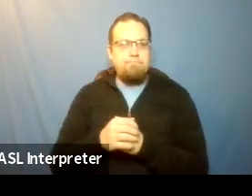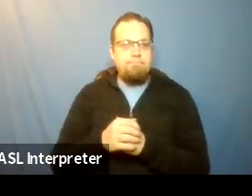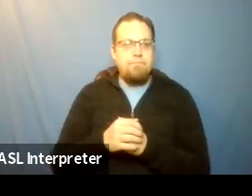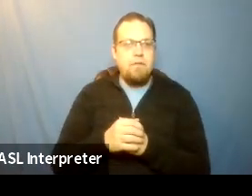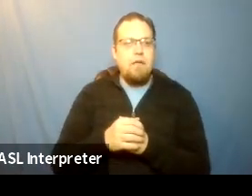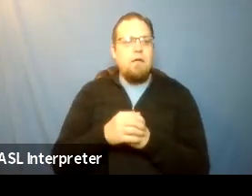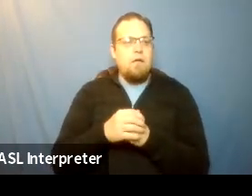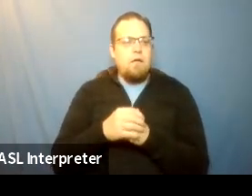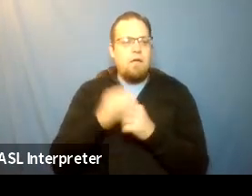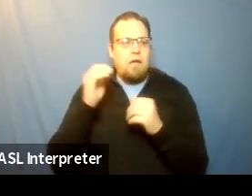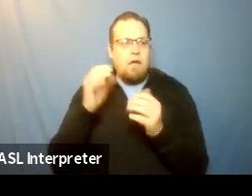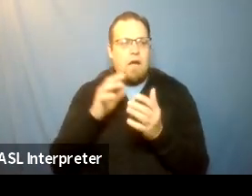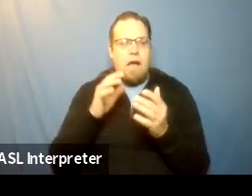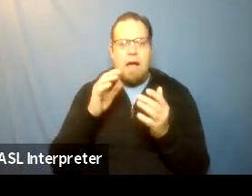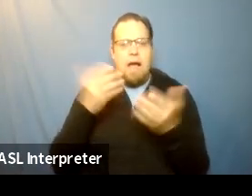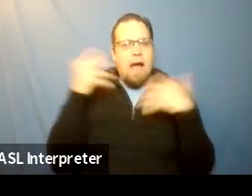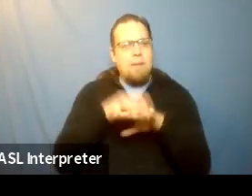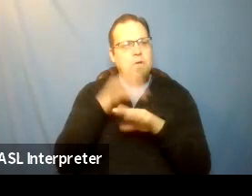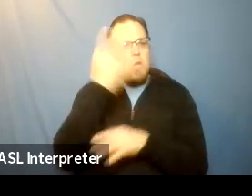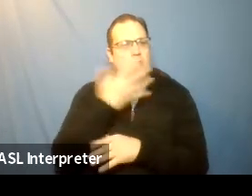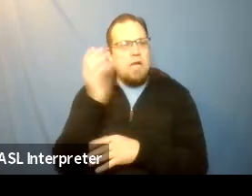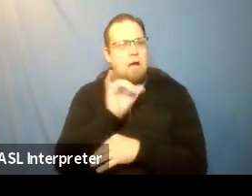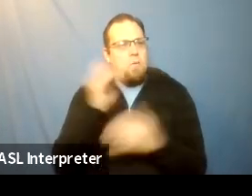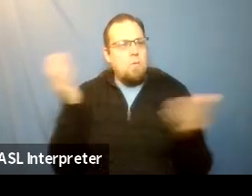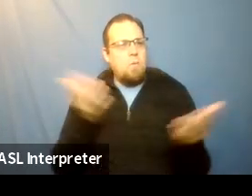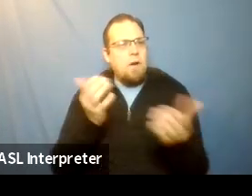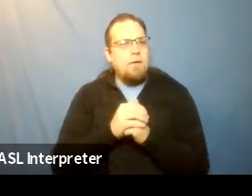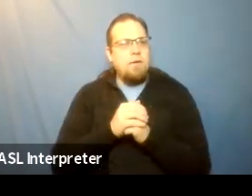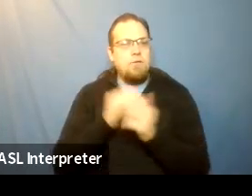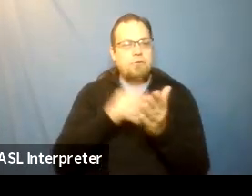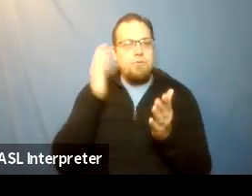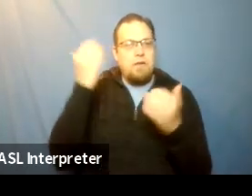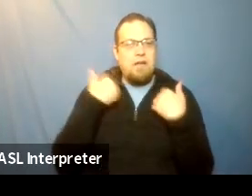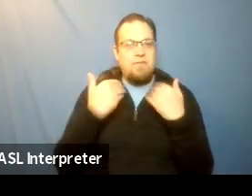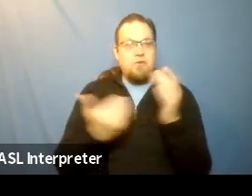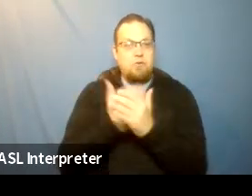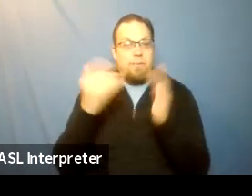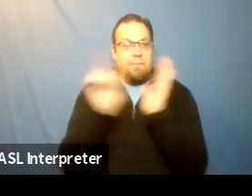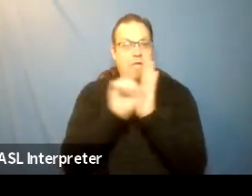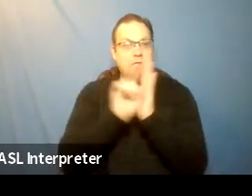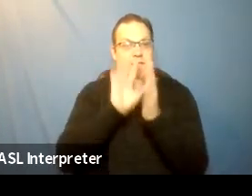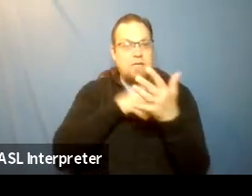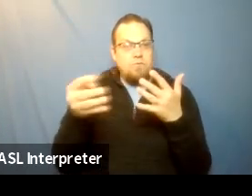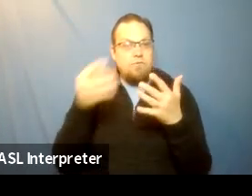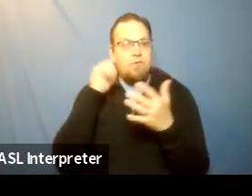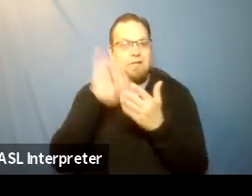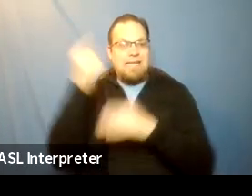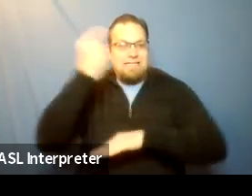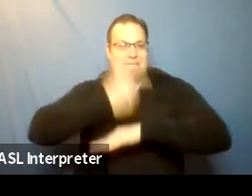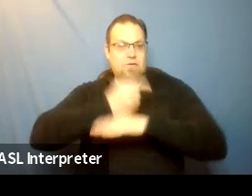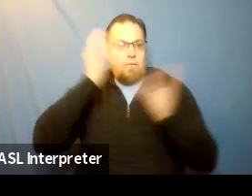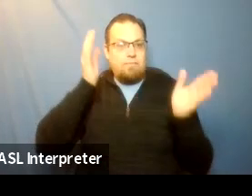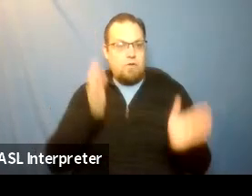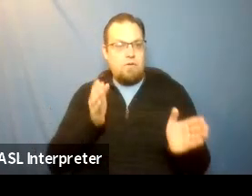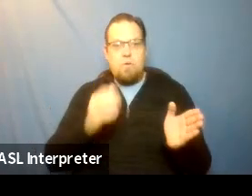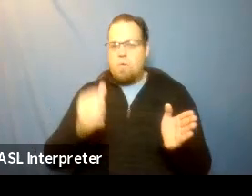What will hybrid learning look like? Okay, so students will have a new bell schedule for the days they're in person, so they're not